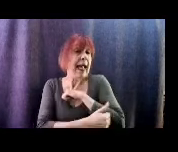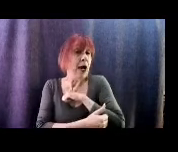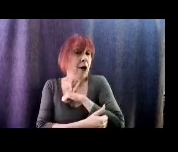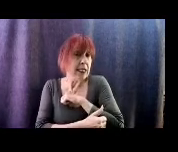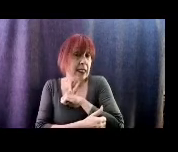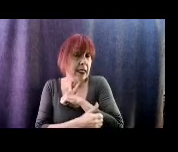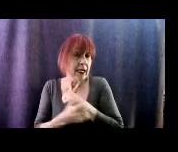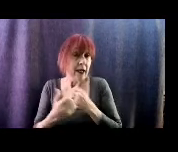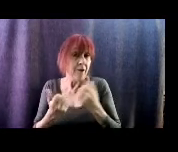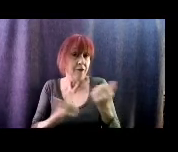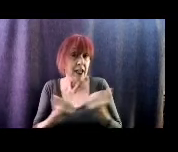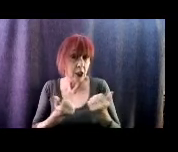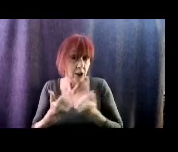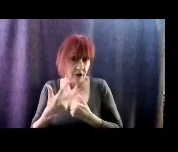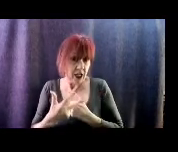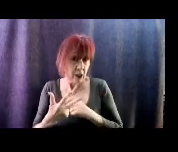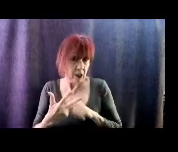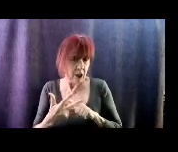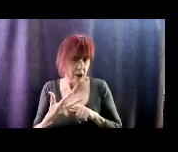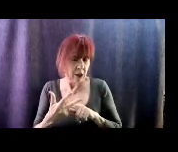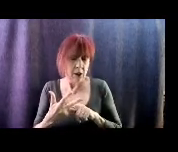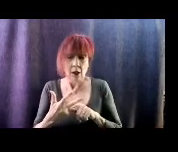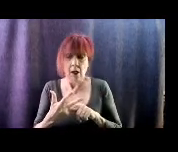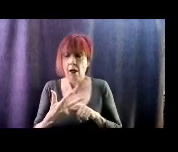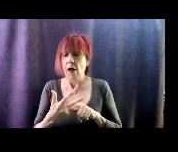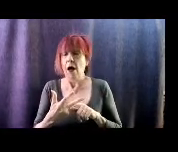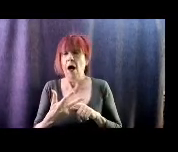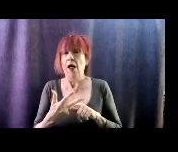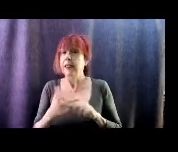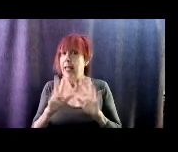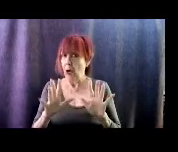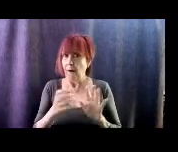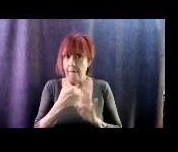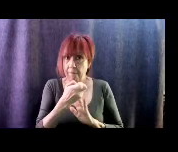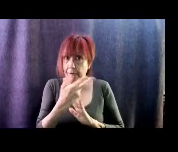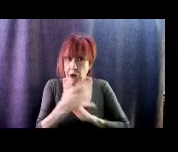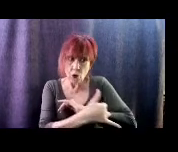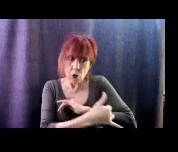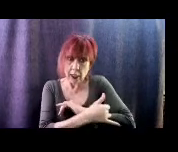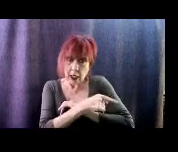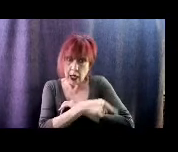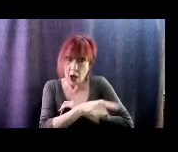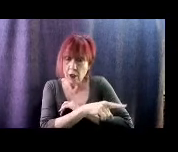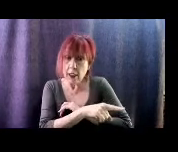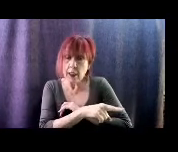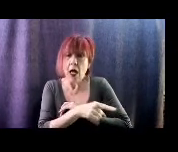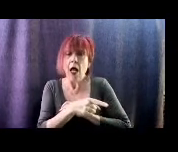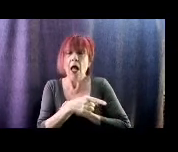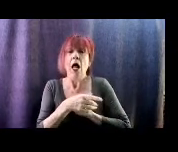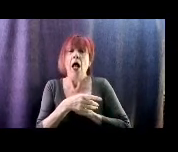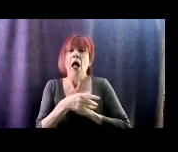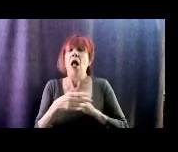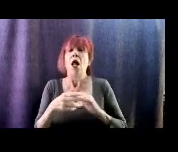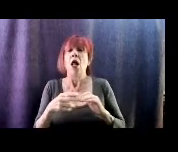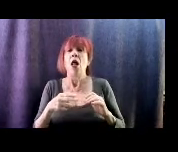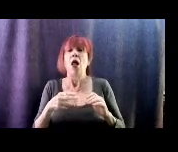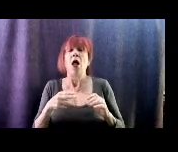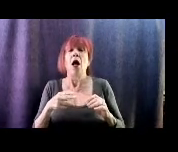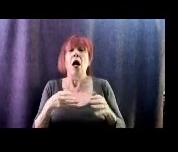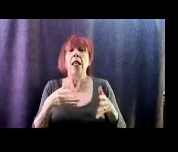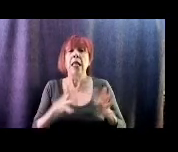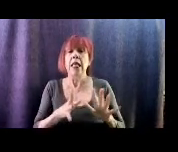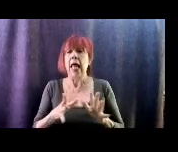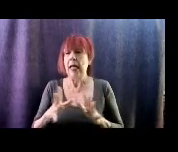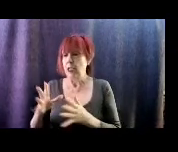from the county office, or a lot of times we have a few counties that are using vehicles that are already located at the school.